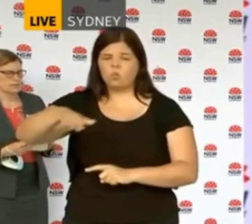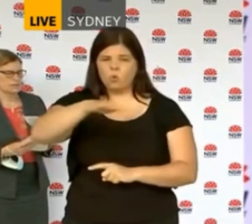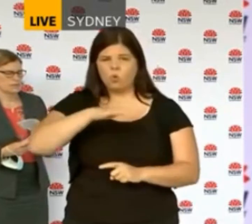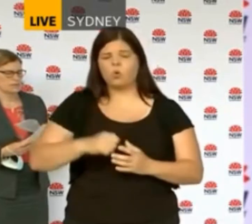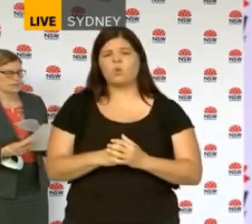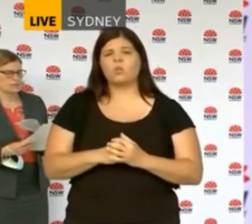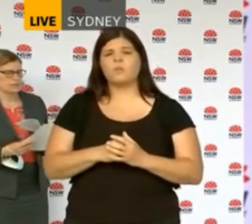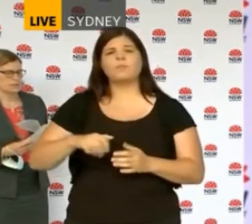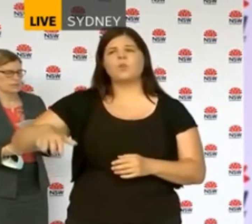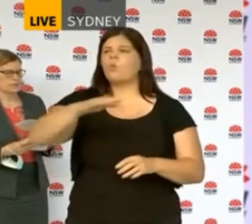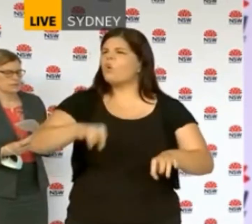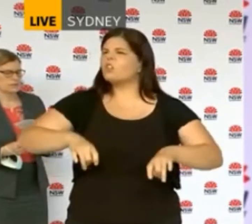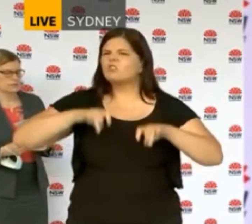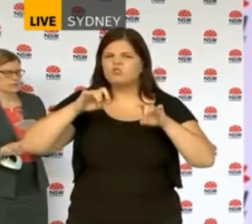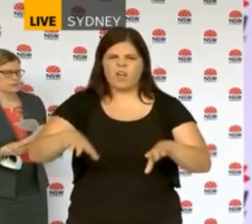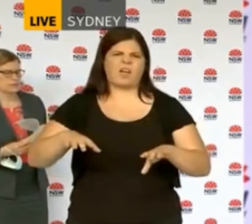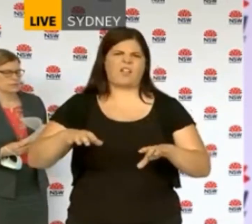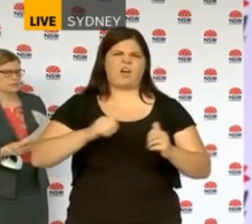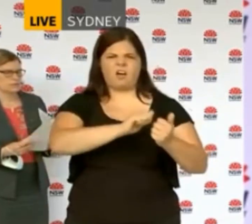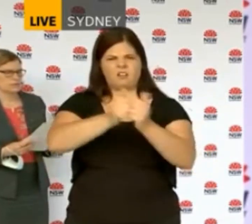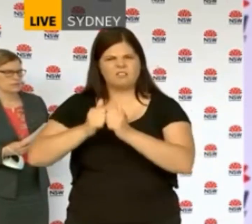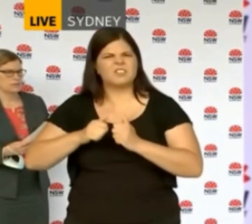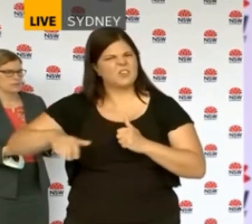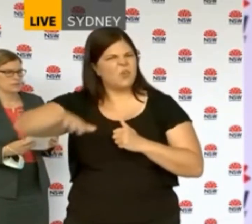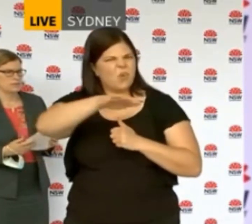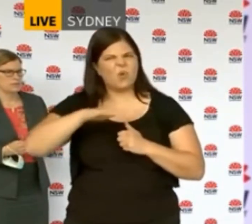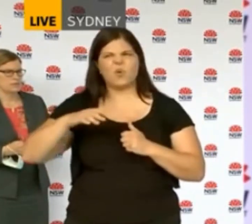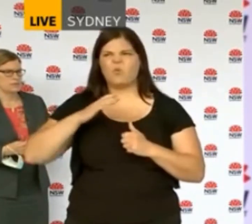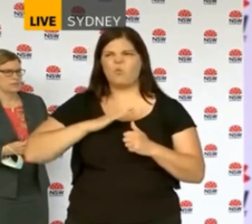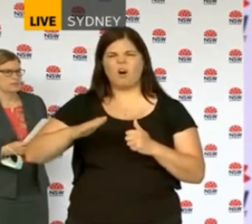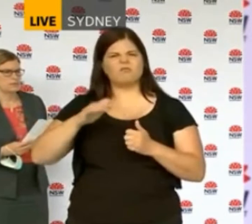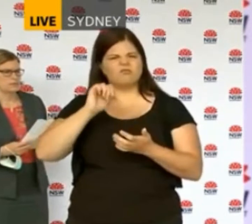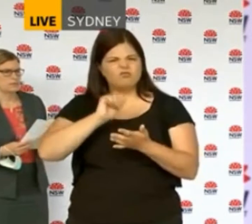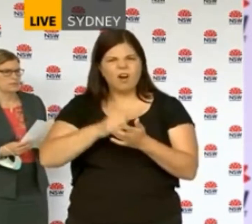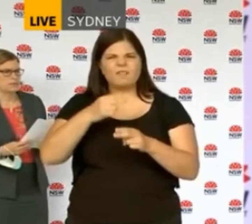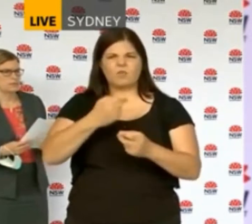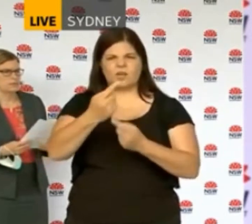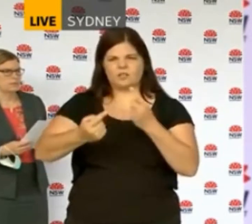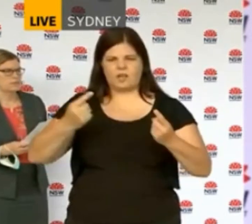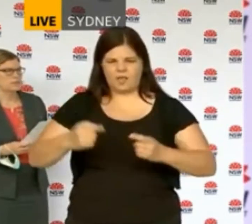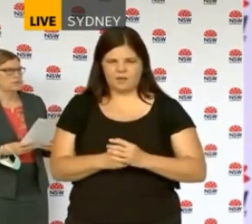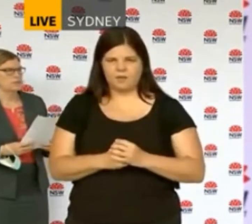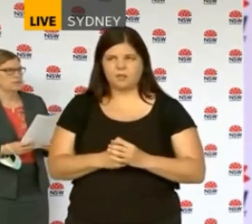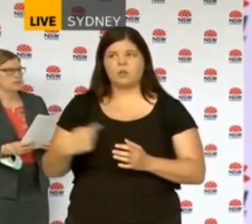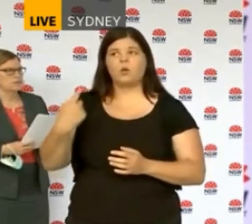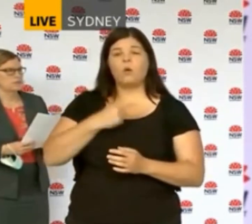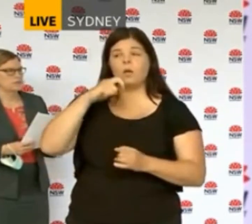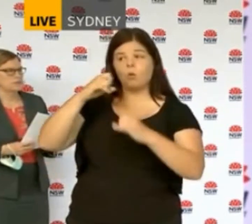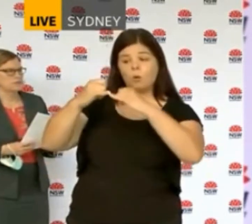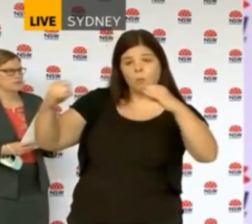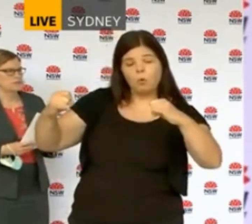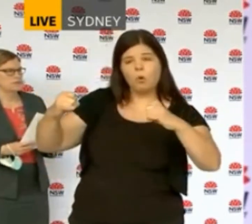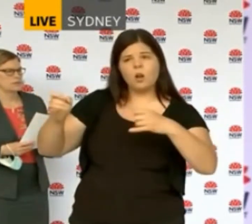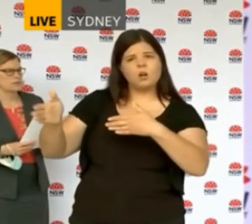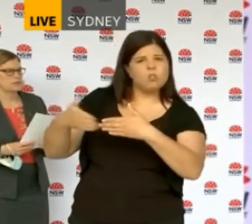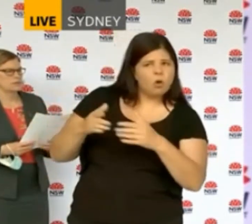benefit of Australians and citizens of this nation. But in line with that, can I say, 6 p.m. tonight, and